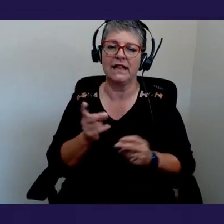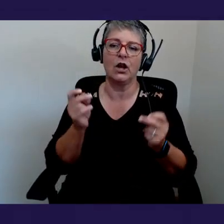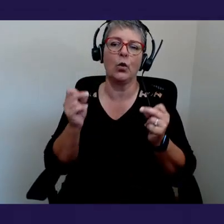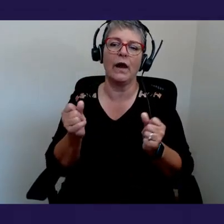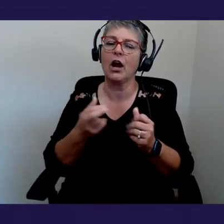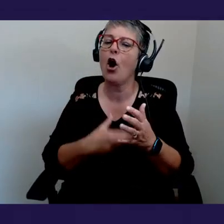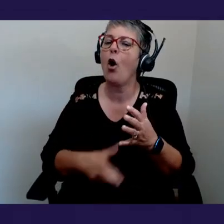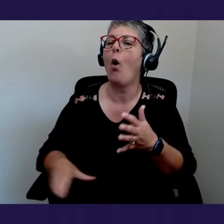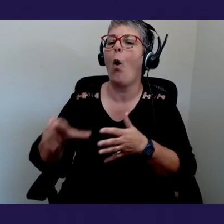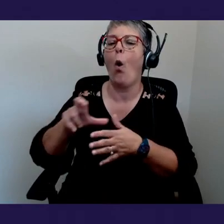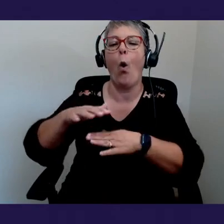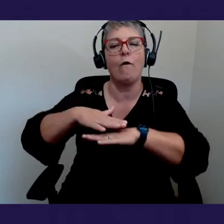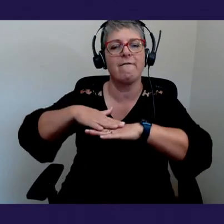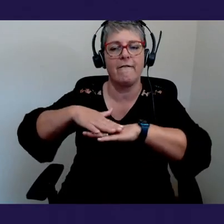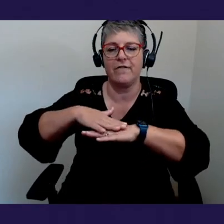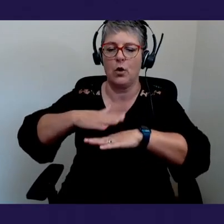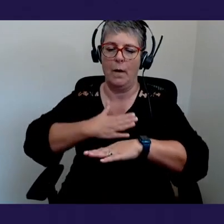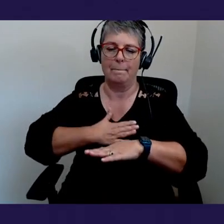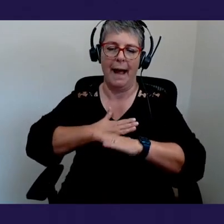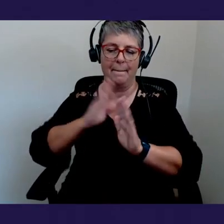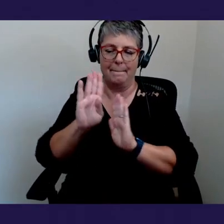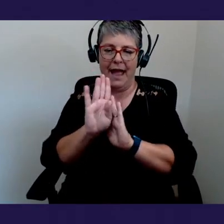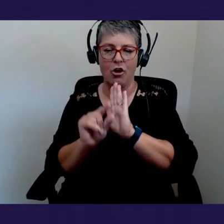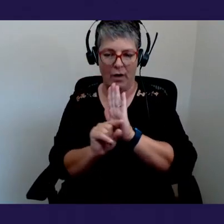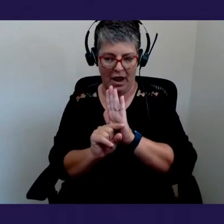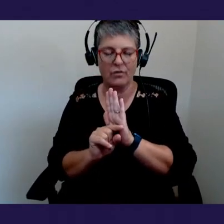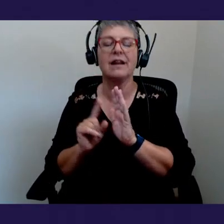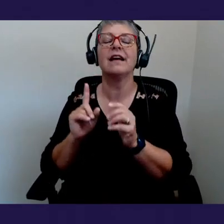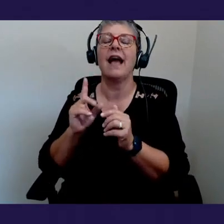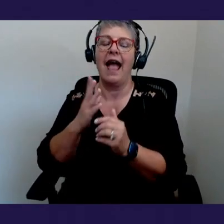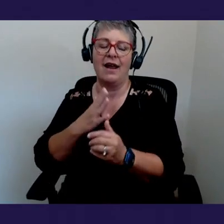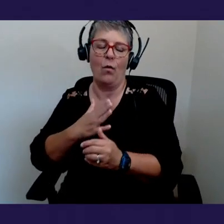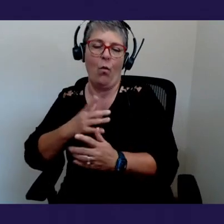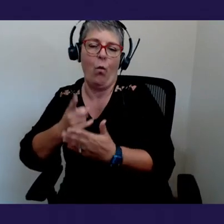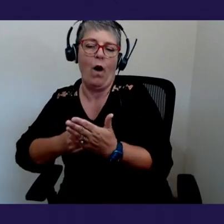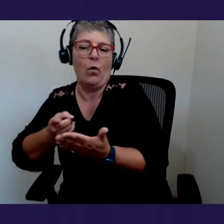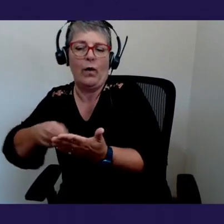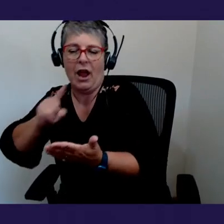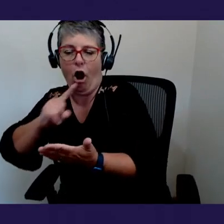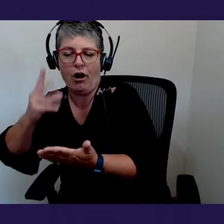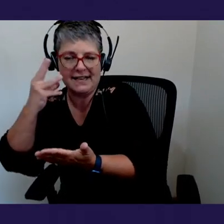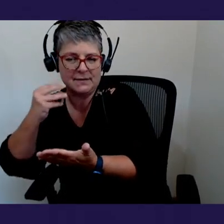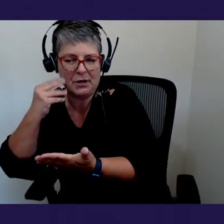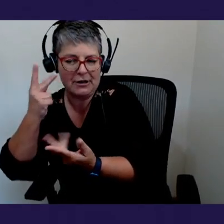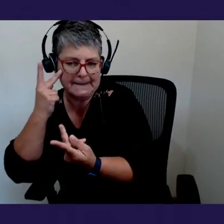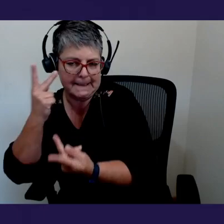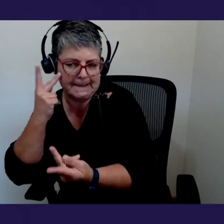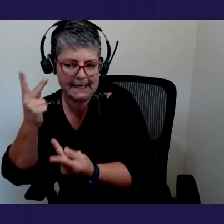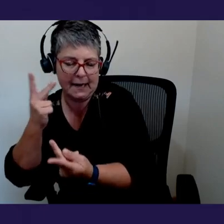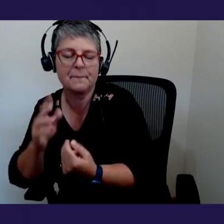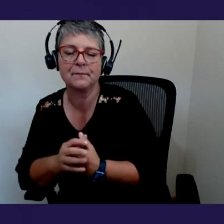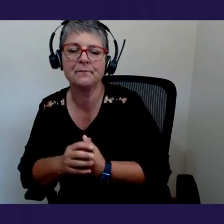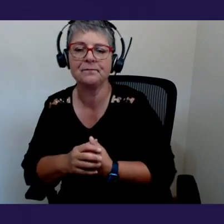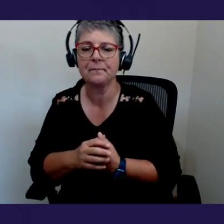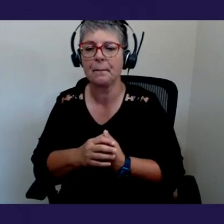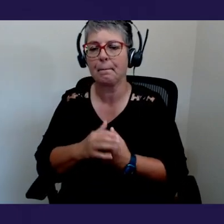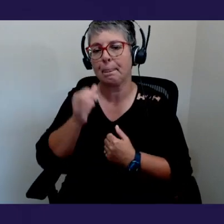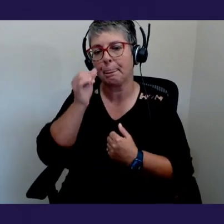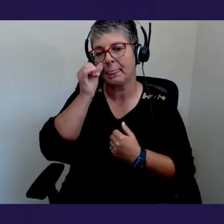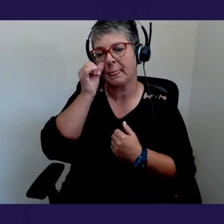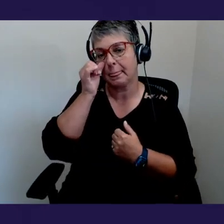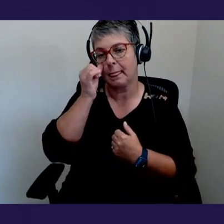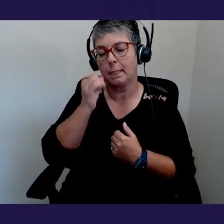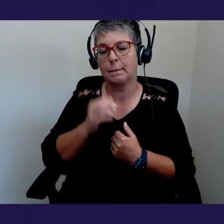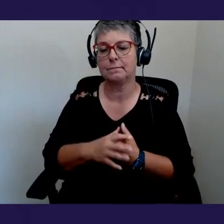overview of my background, and then some of what we're seeing, and then I am sure we'll all have an opportunity to go into more in depth as when we get into the